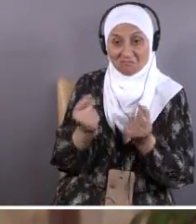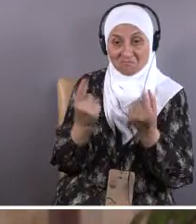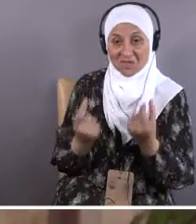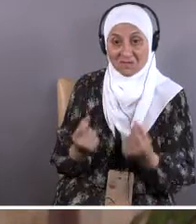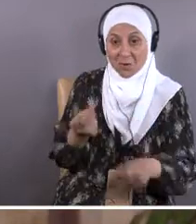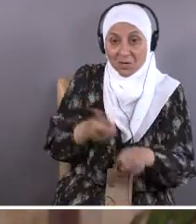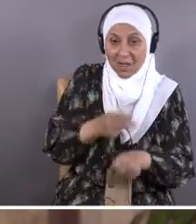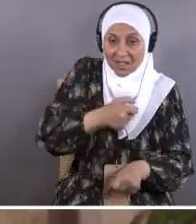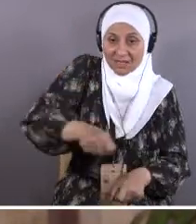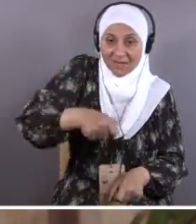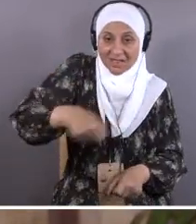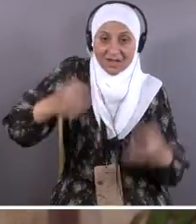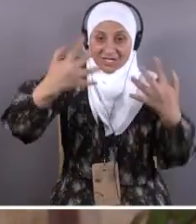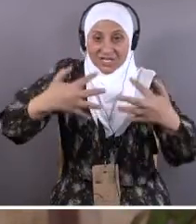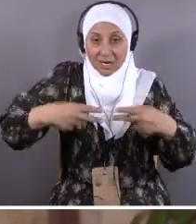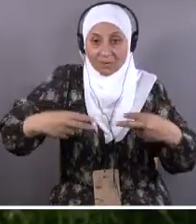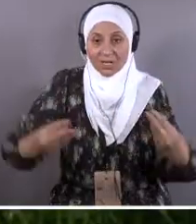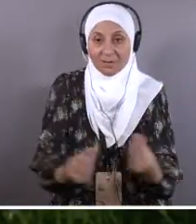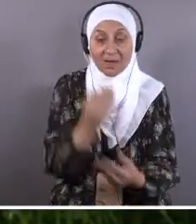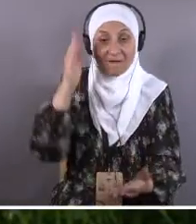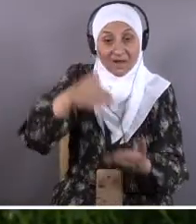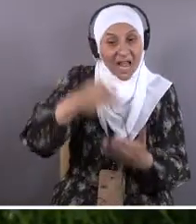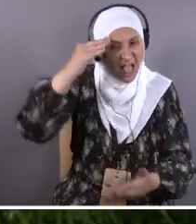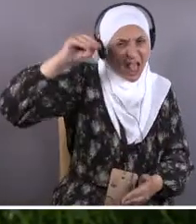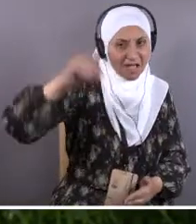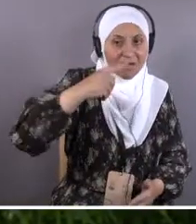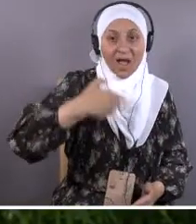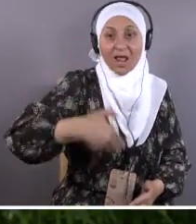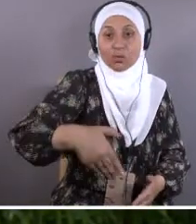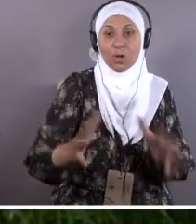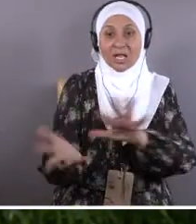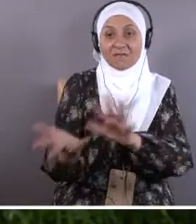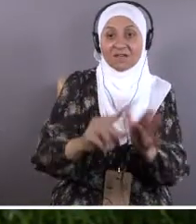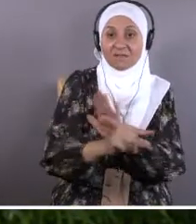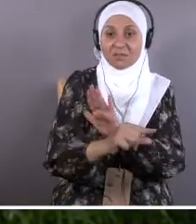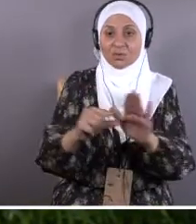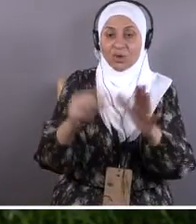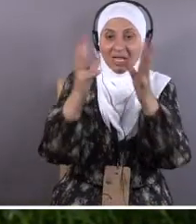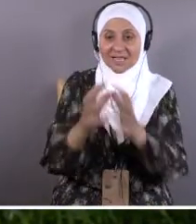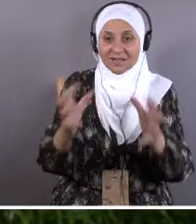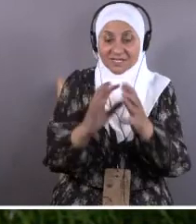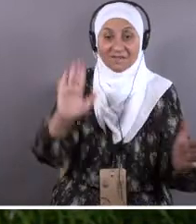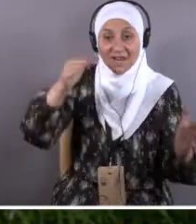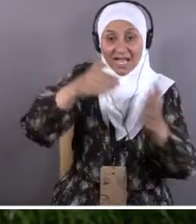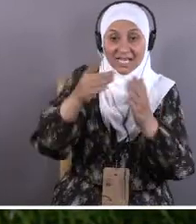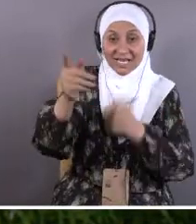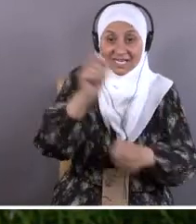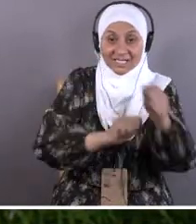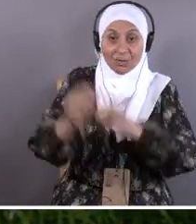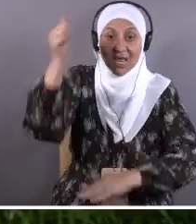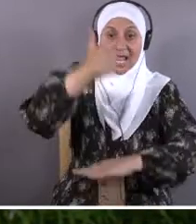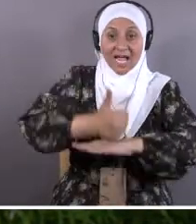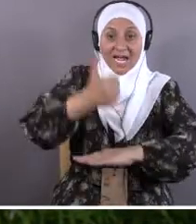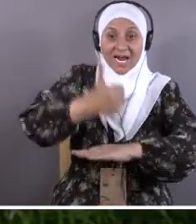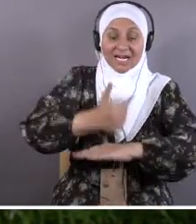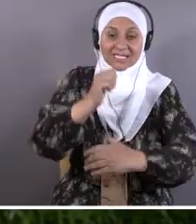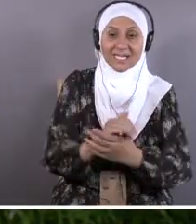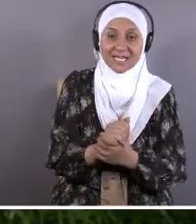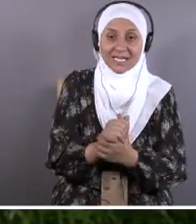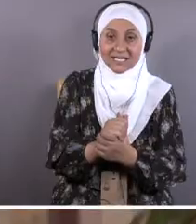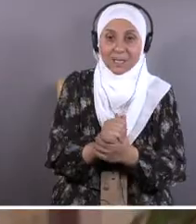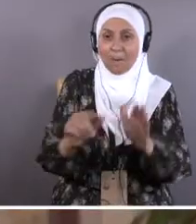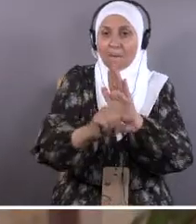to be understood in this context. In this sense, we have clearly established that globally recognized sustainability